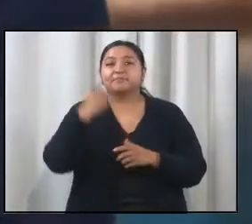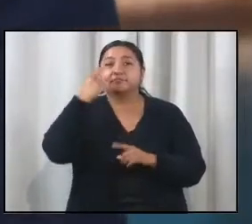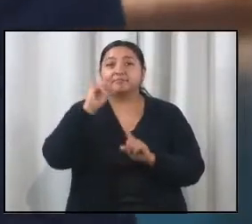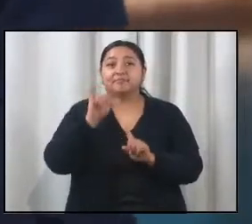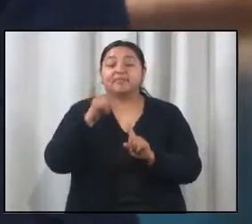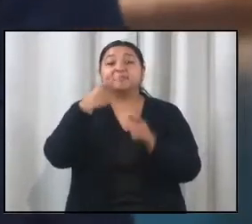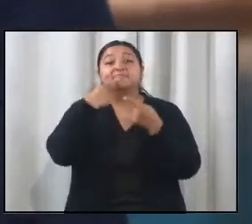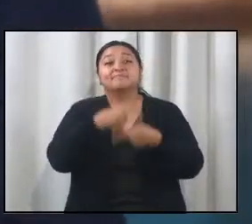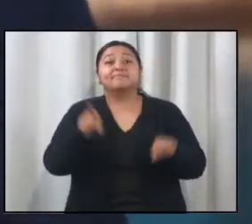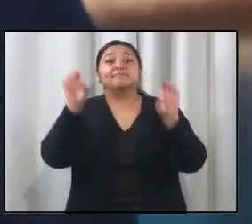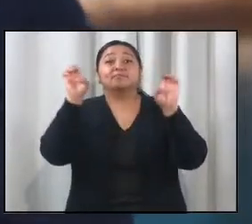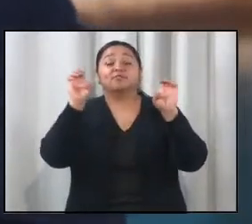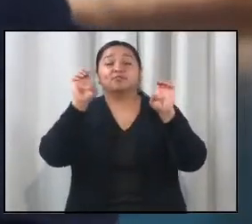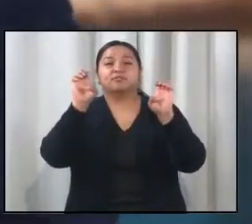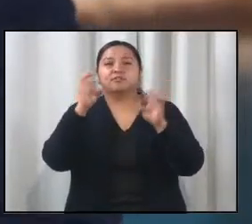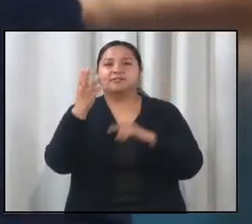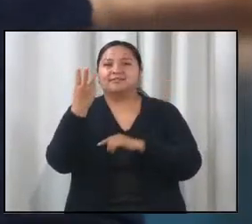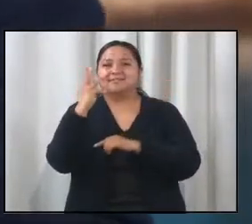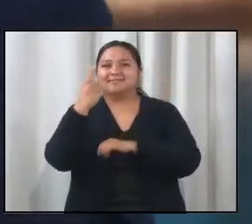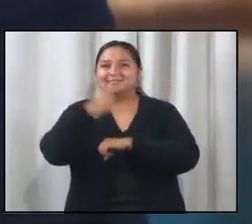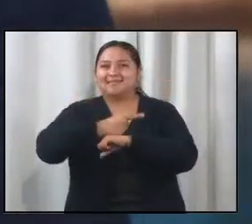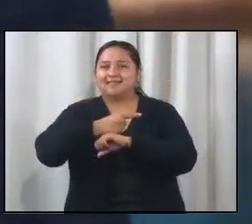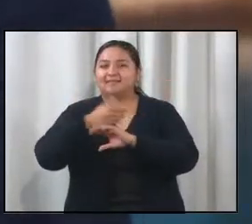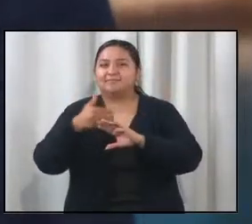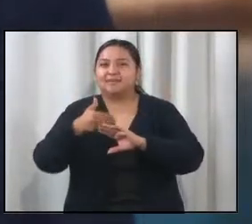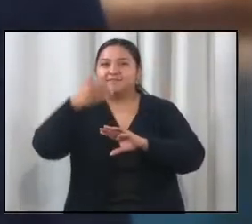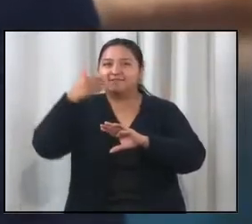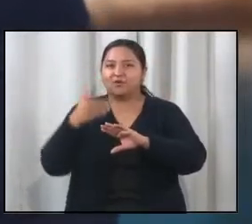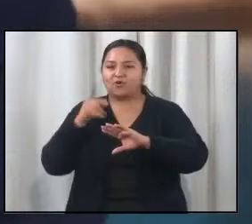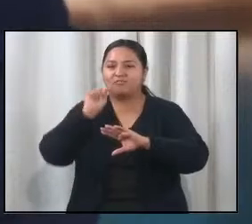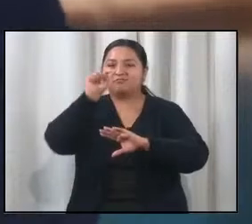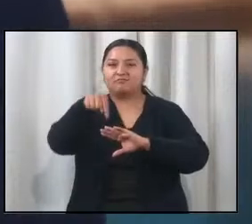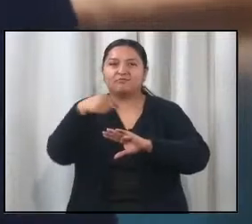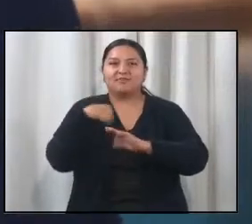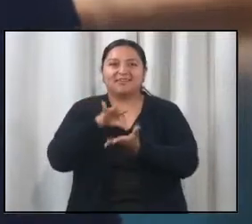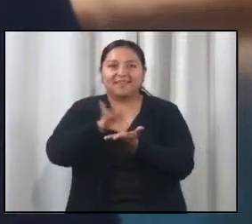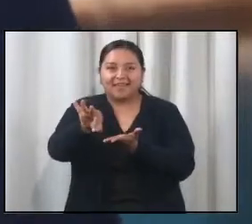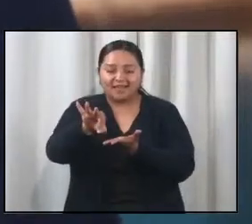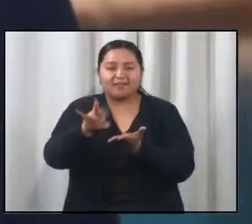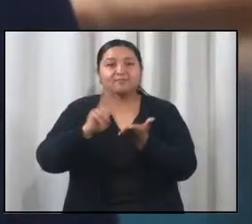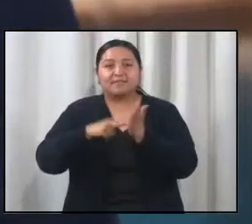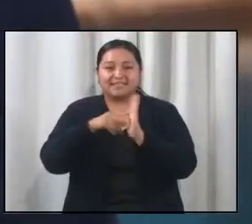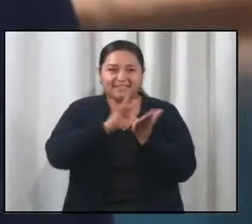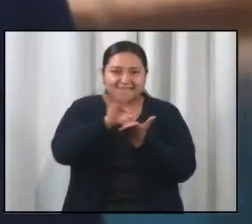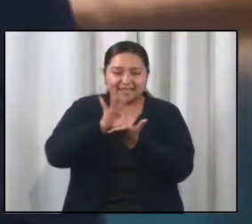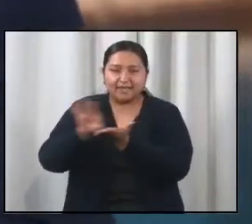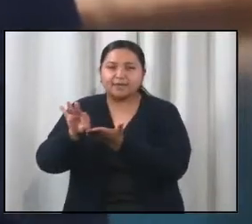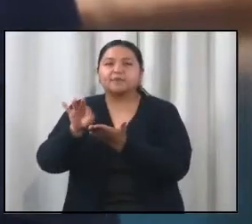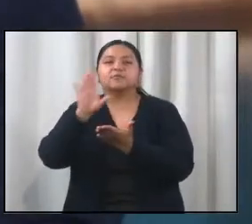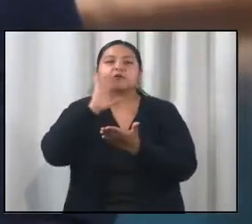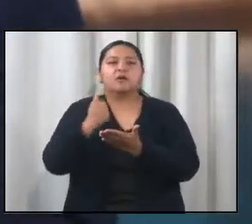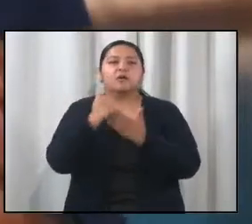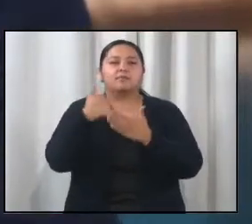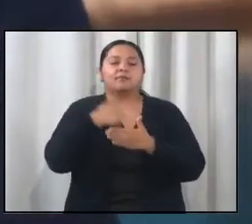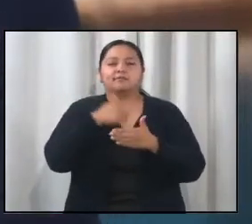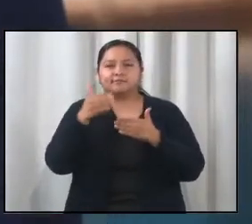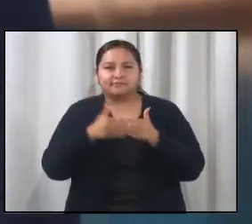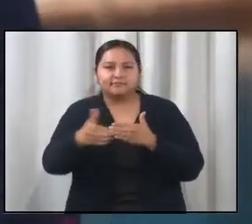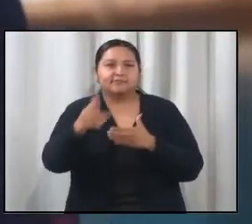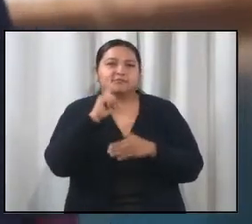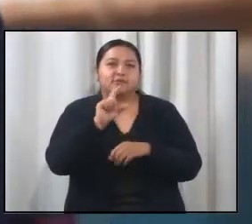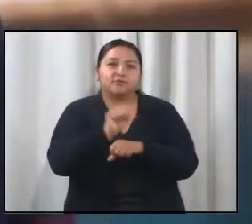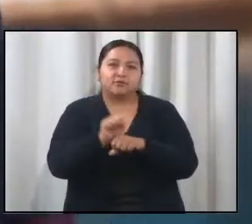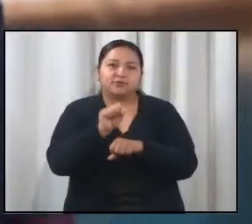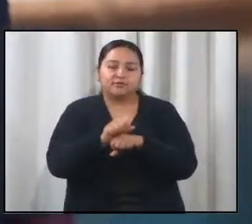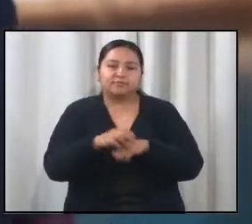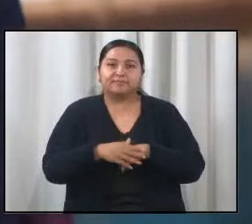prior to the homeless count, and this count now serves as a baseline of our work moving forward. Special thanks to all the hundreds of volunteers who